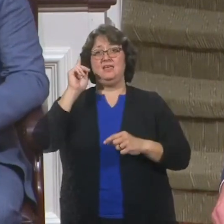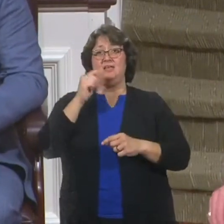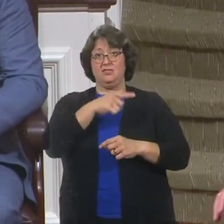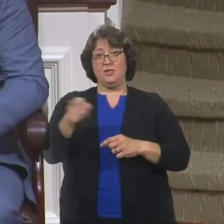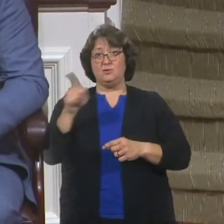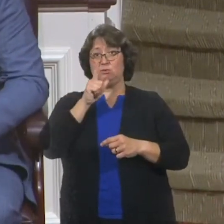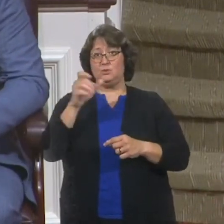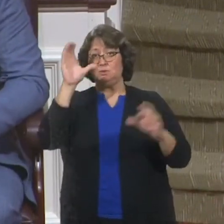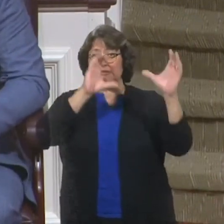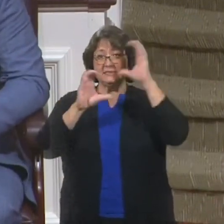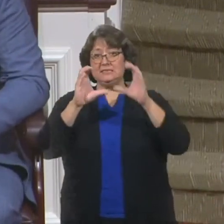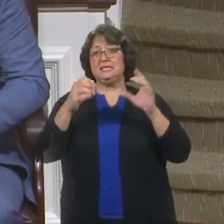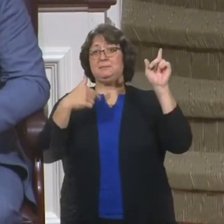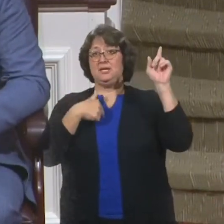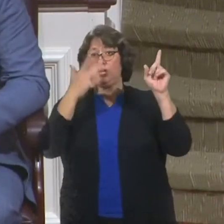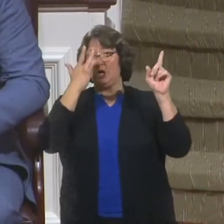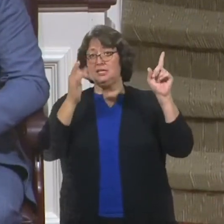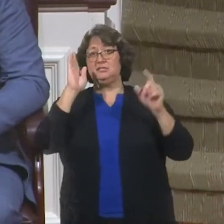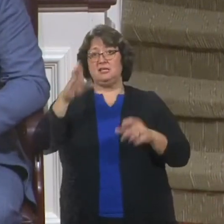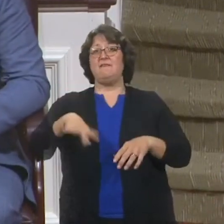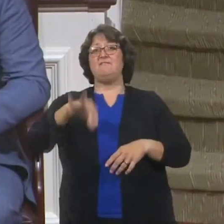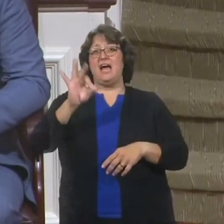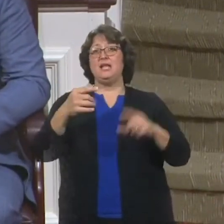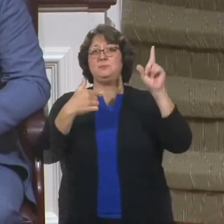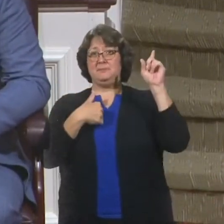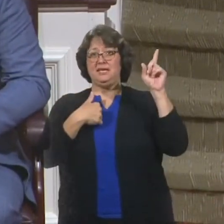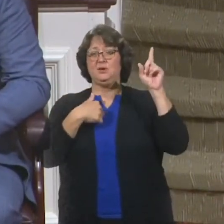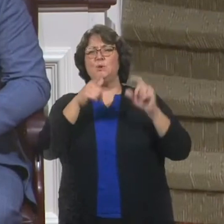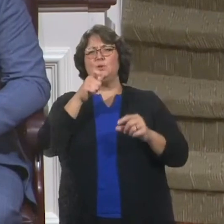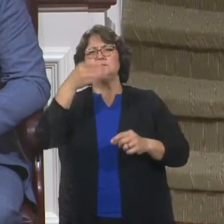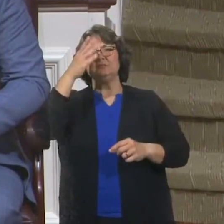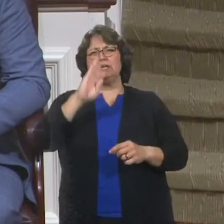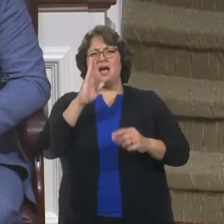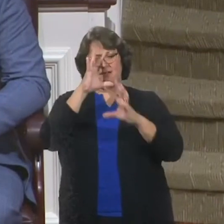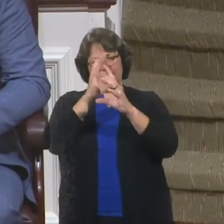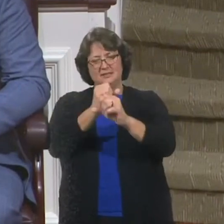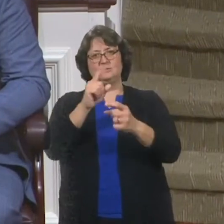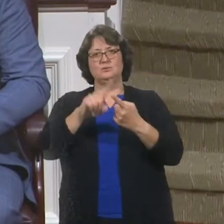I love them that. So who does God get a gravitation to?